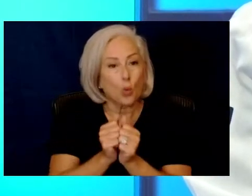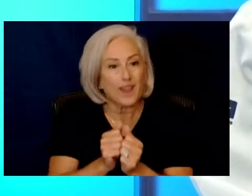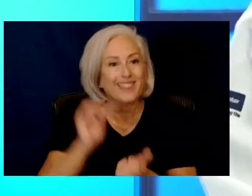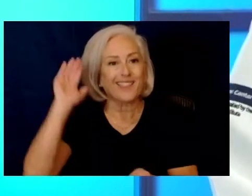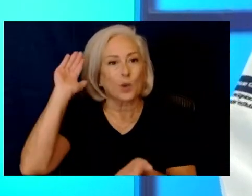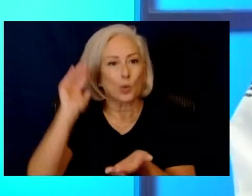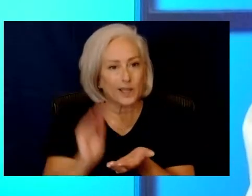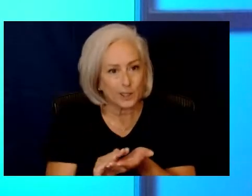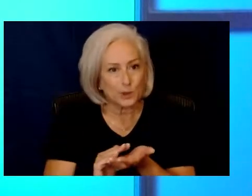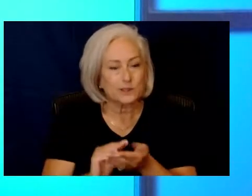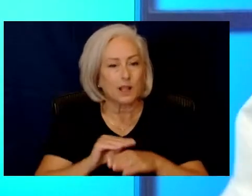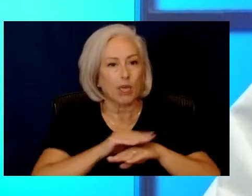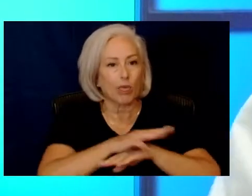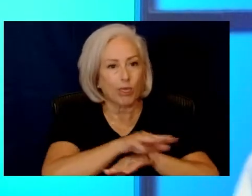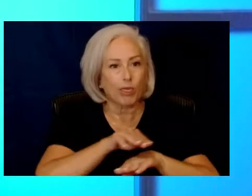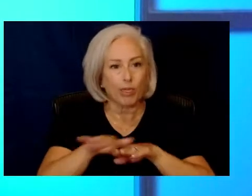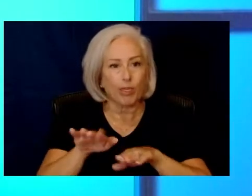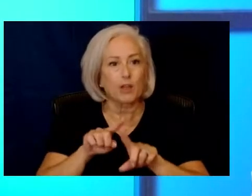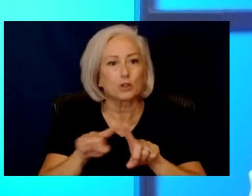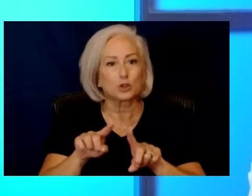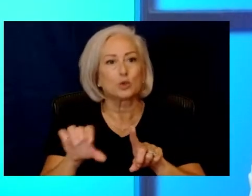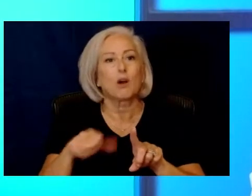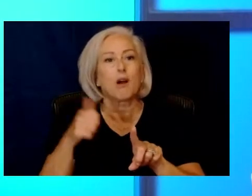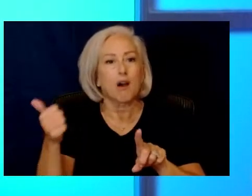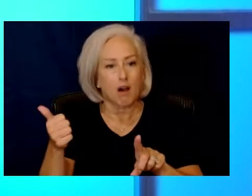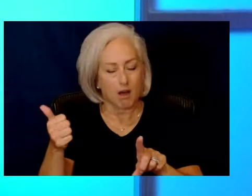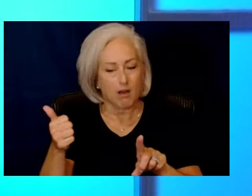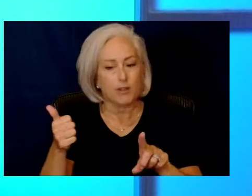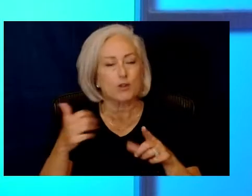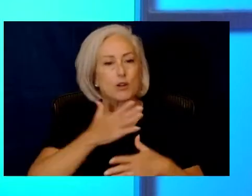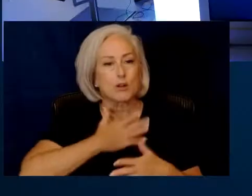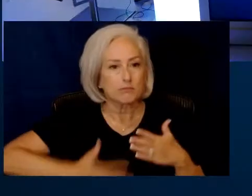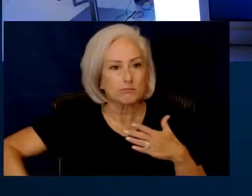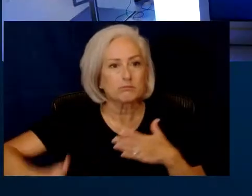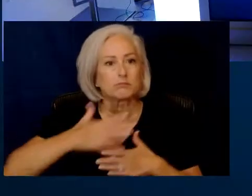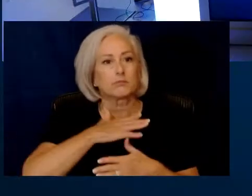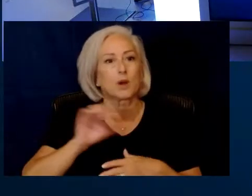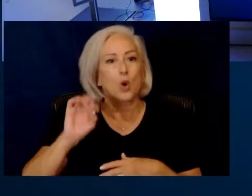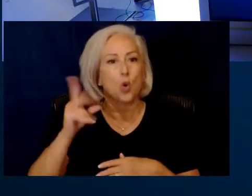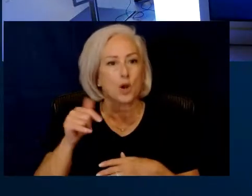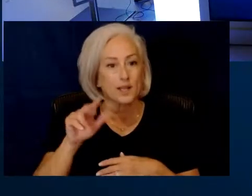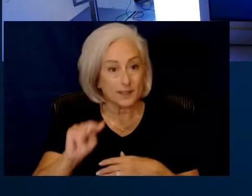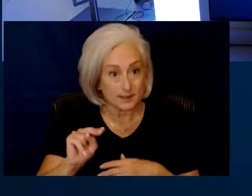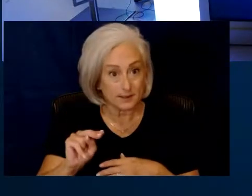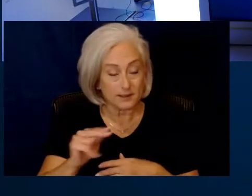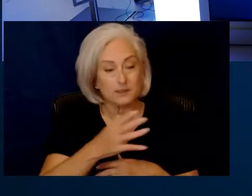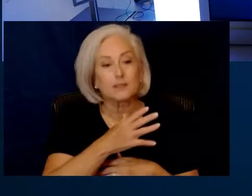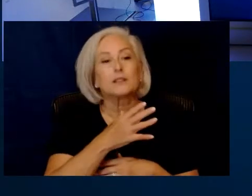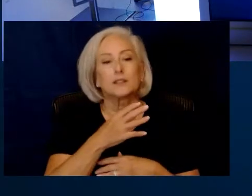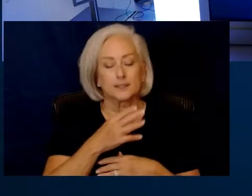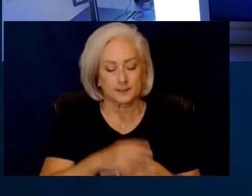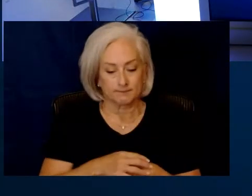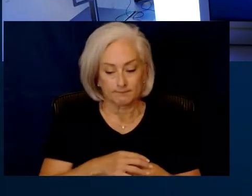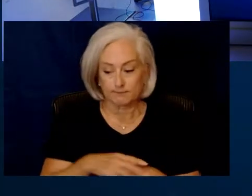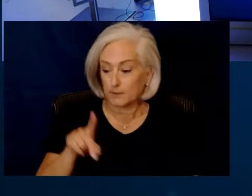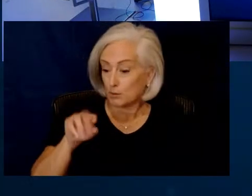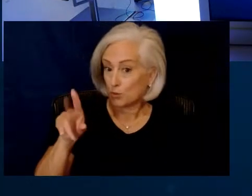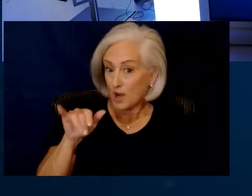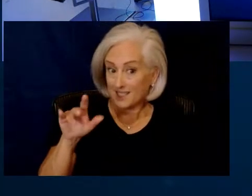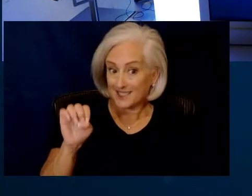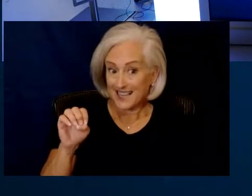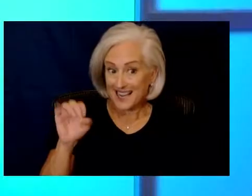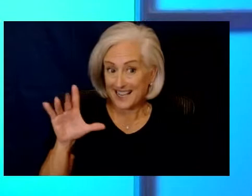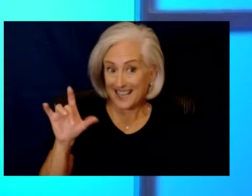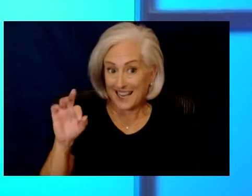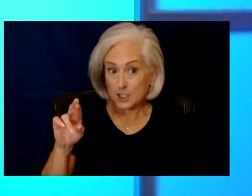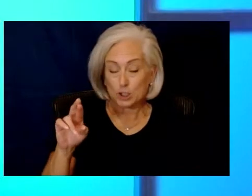reducing side effects. And in that sense, that's really the big advantage of proton therapy. And prostate cancer? Proton therapy actually has been used very